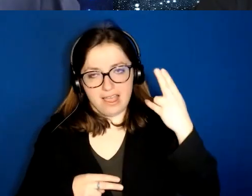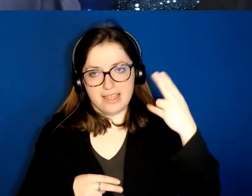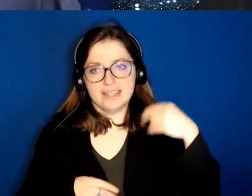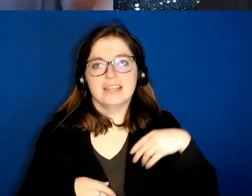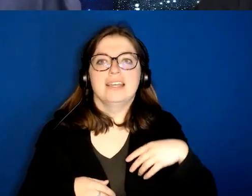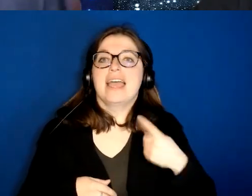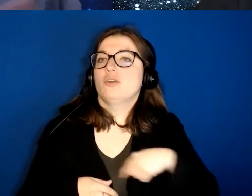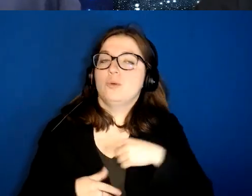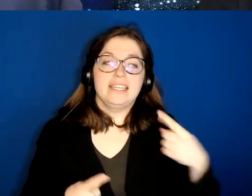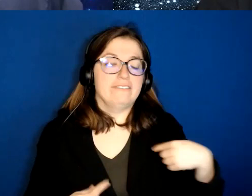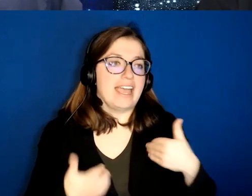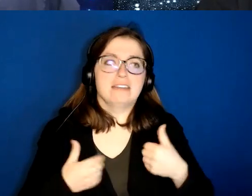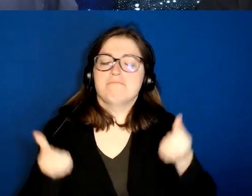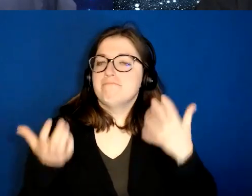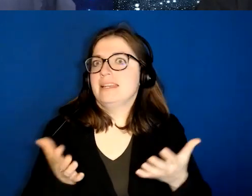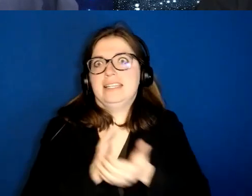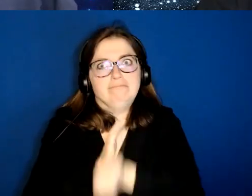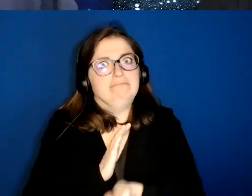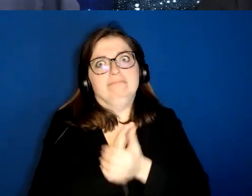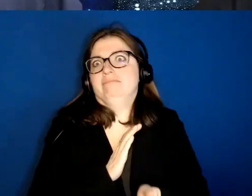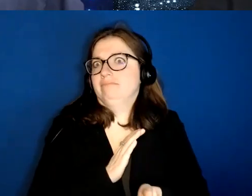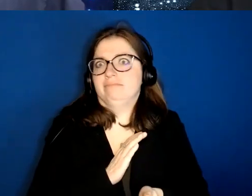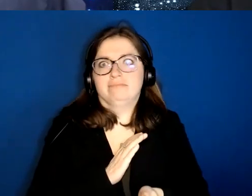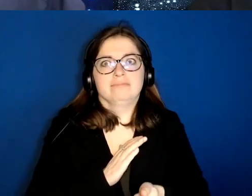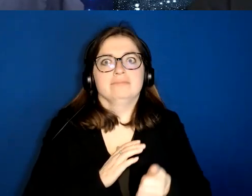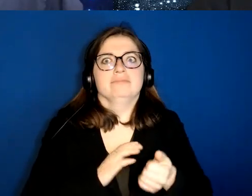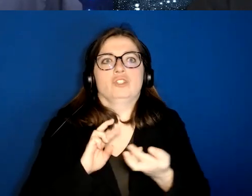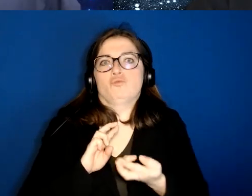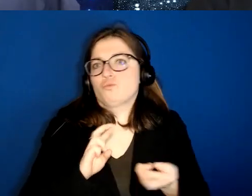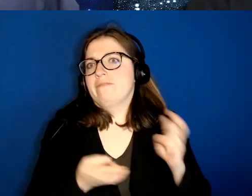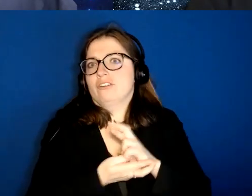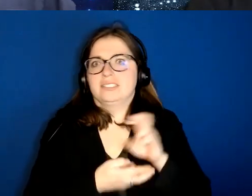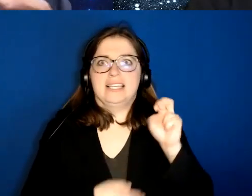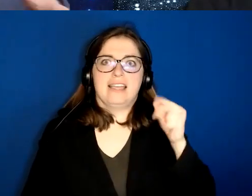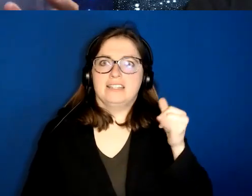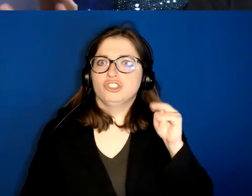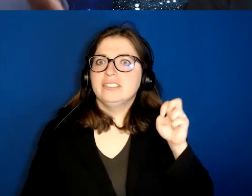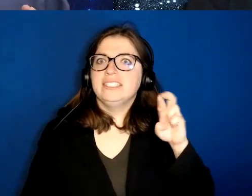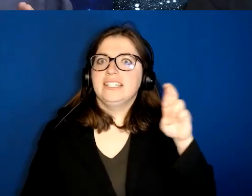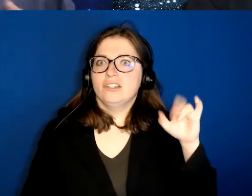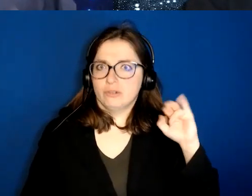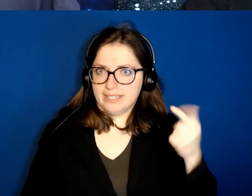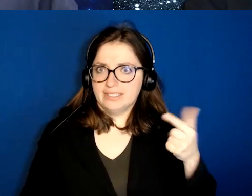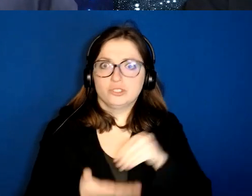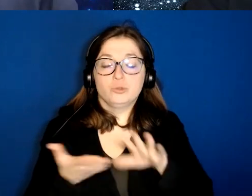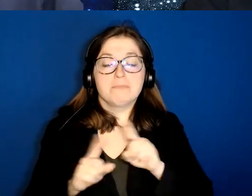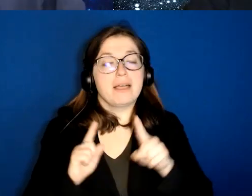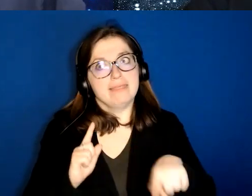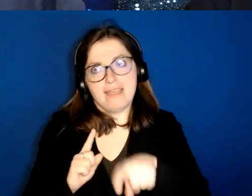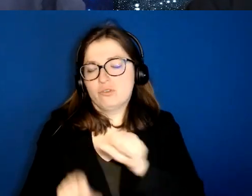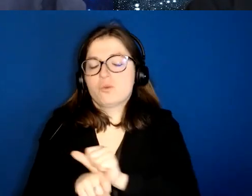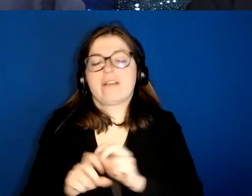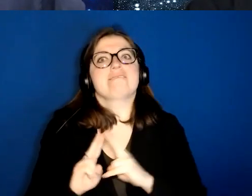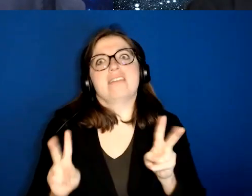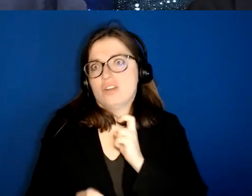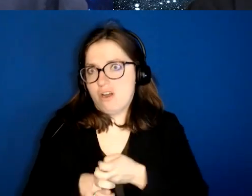had some really talented pwn and reverse engineering students, but they have to work very hard